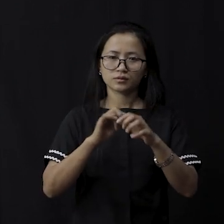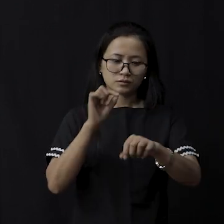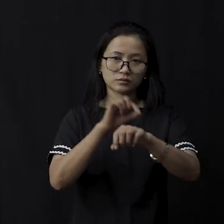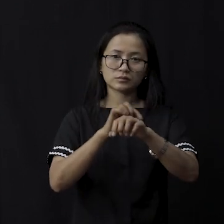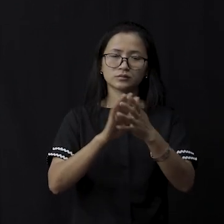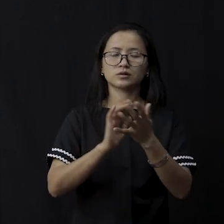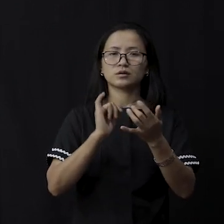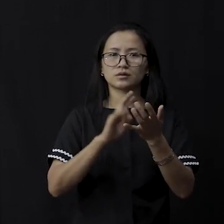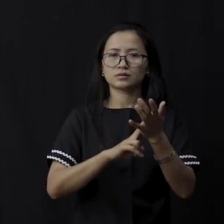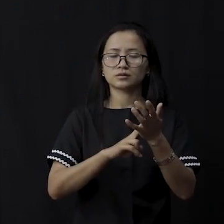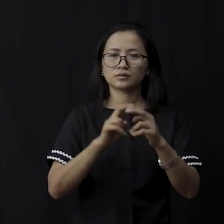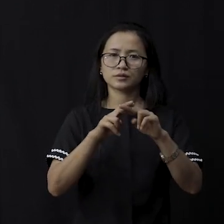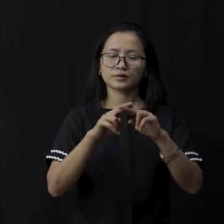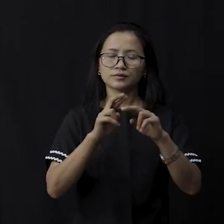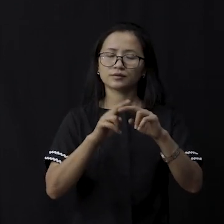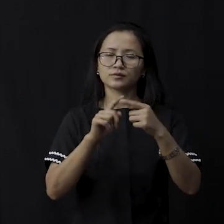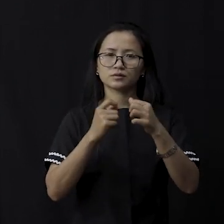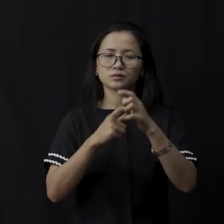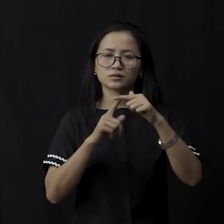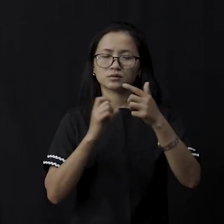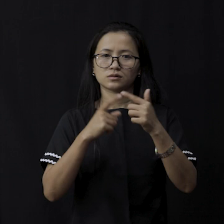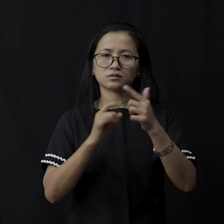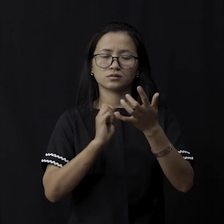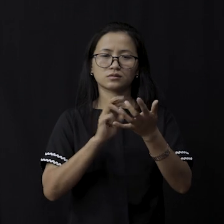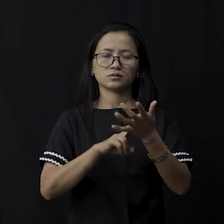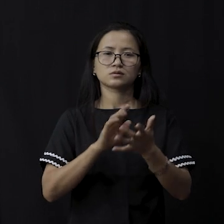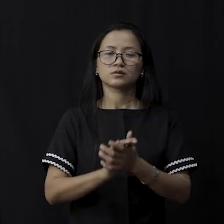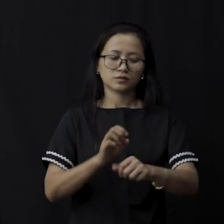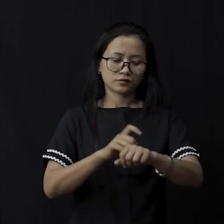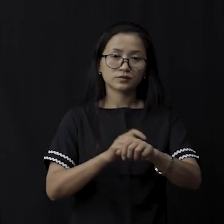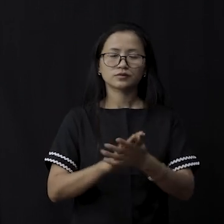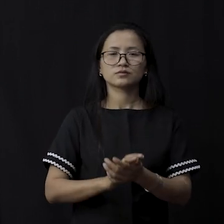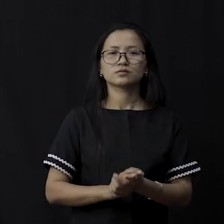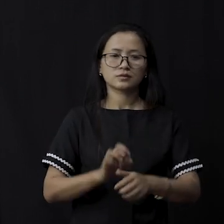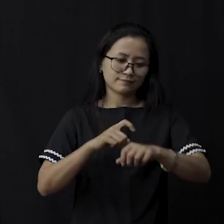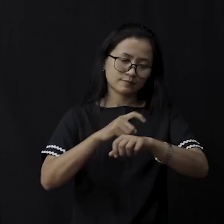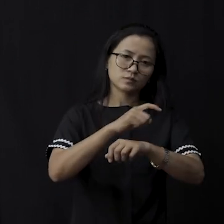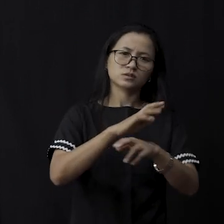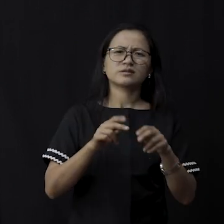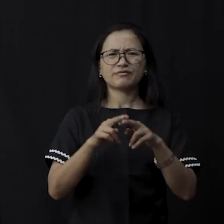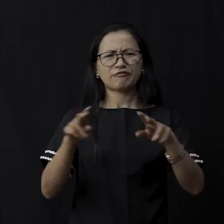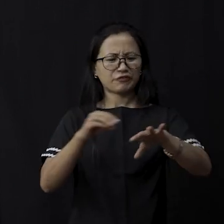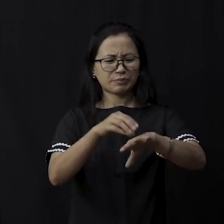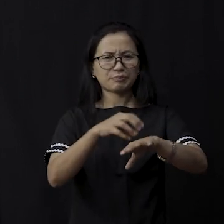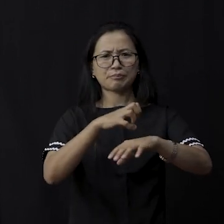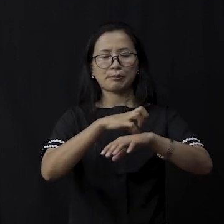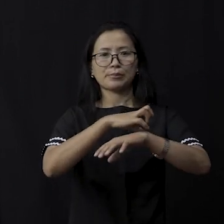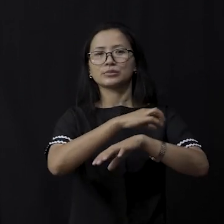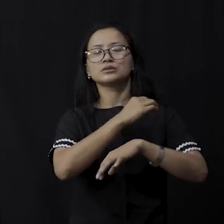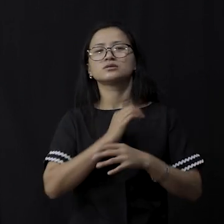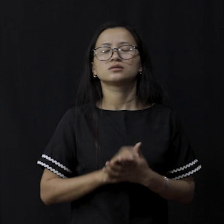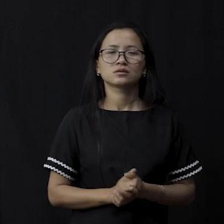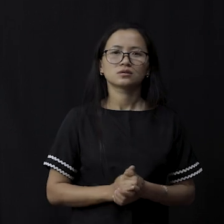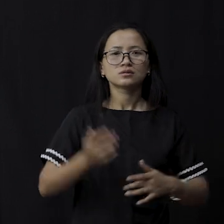infections, okay? From germs. Vitamins keeps our body safe, okay? From diseases, from